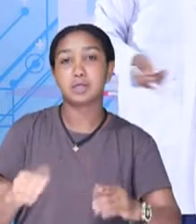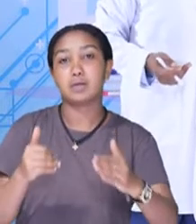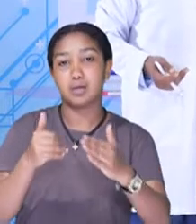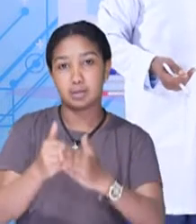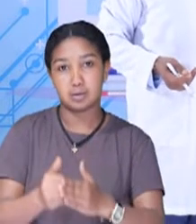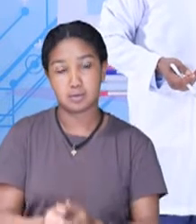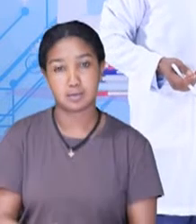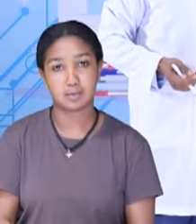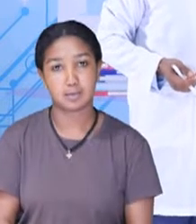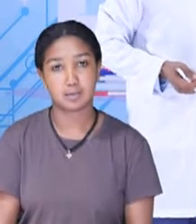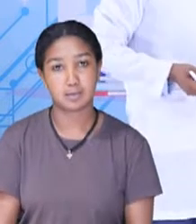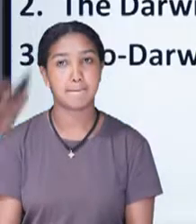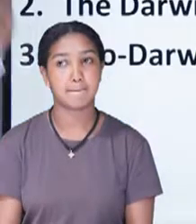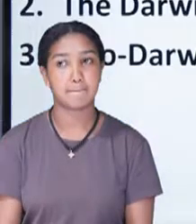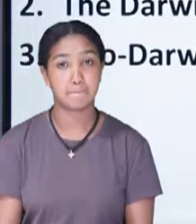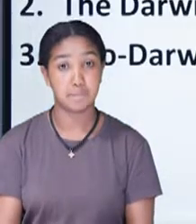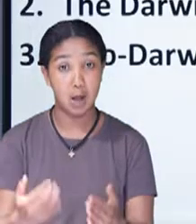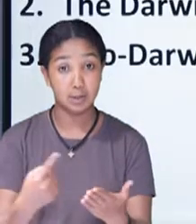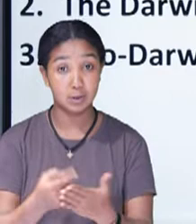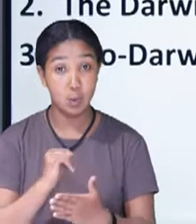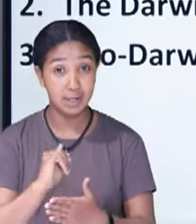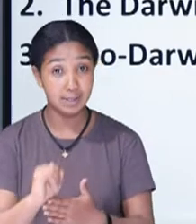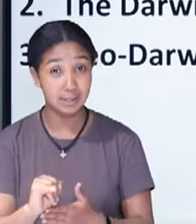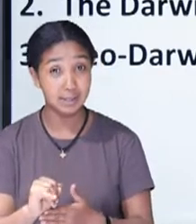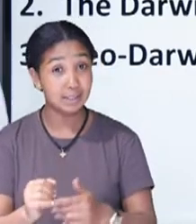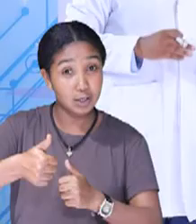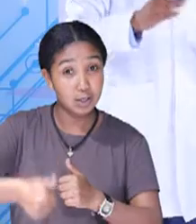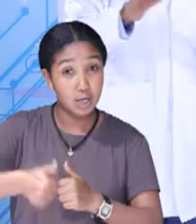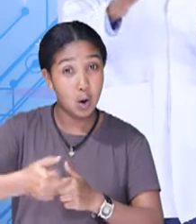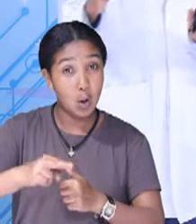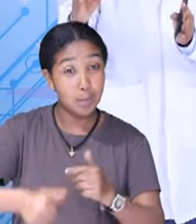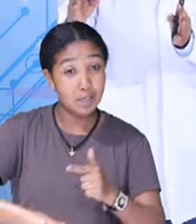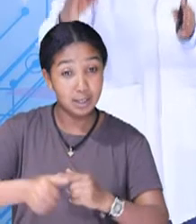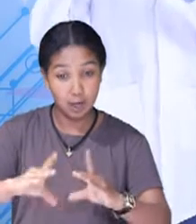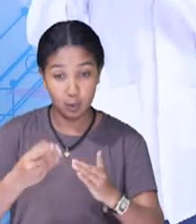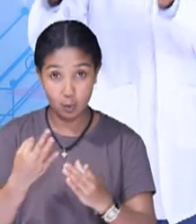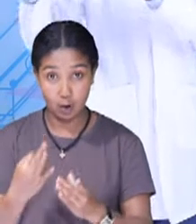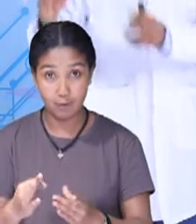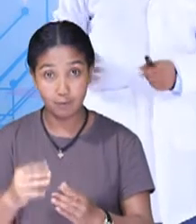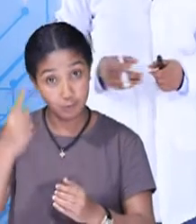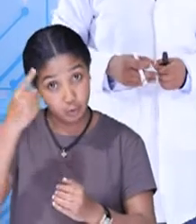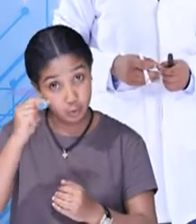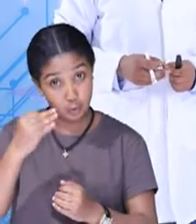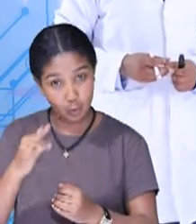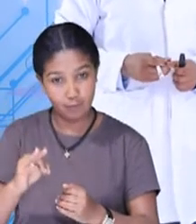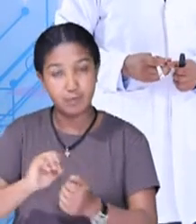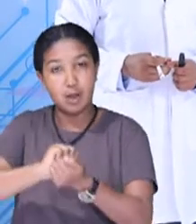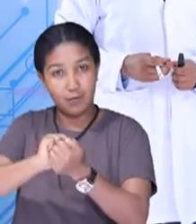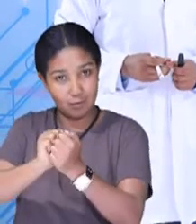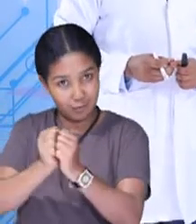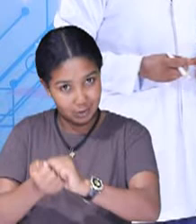to climax. Now, this one is the second major category of theories of